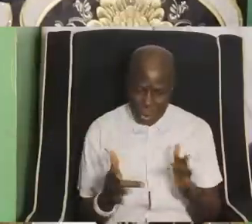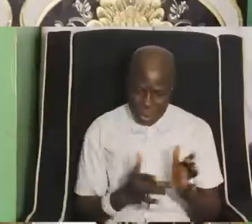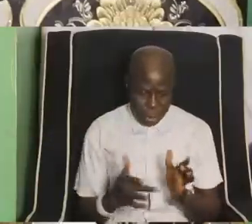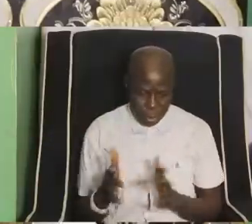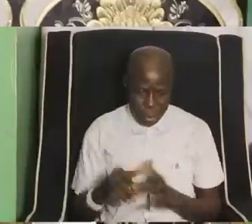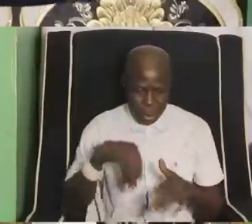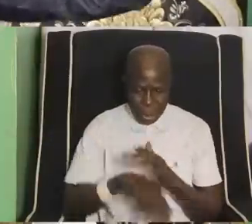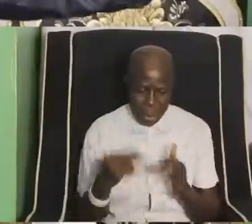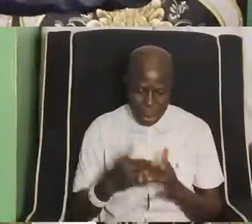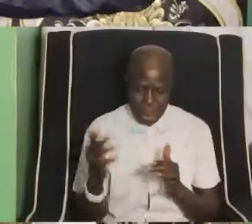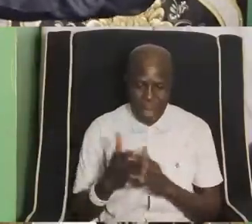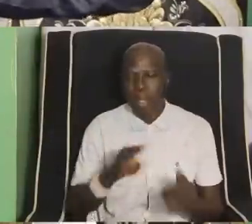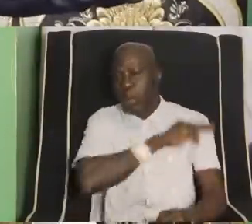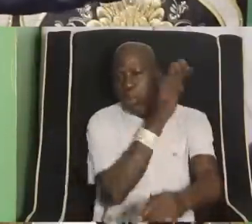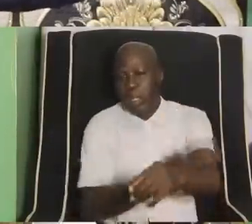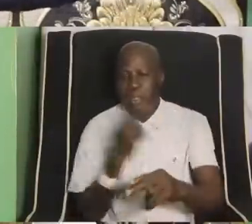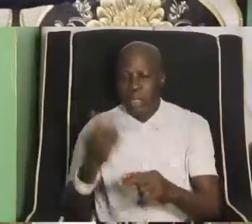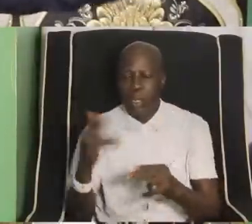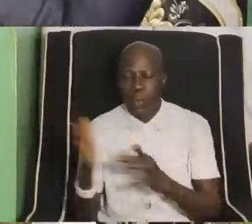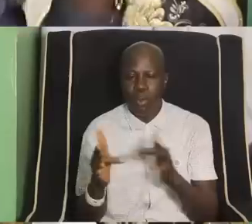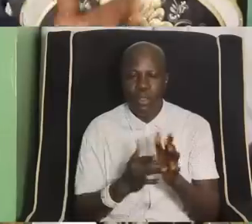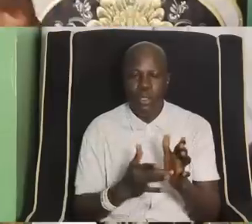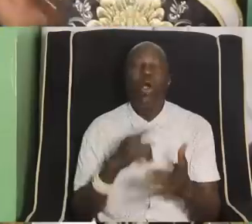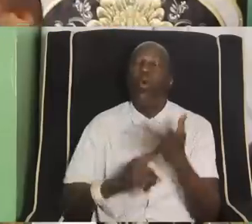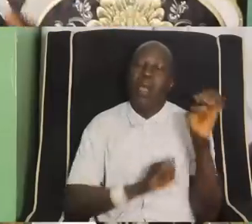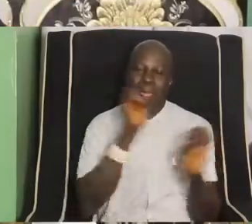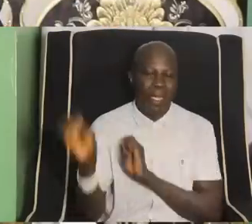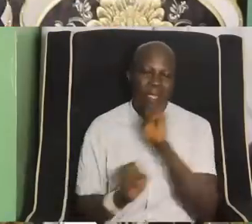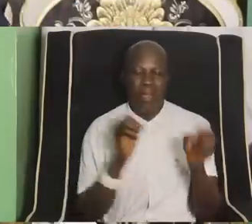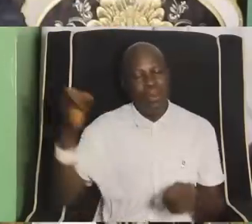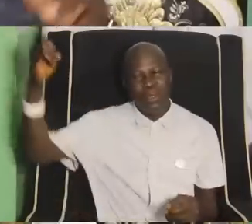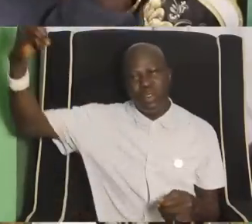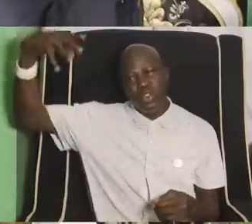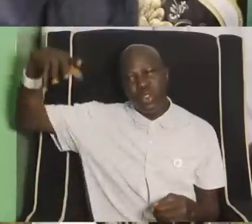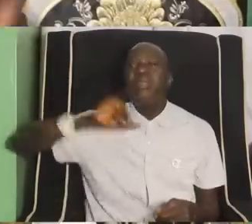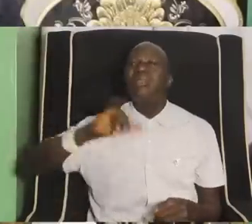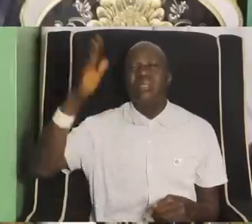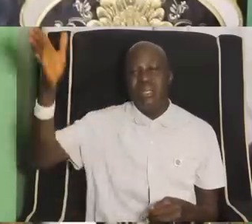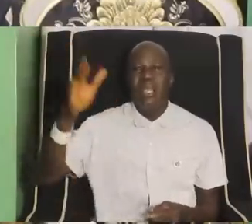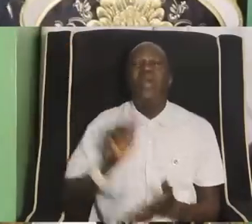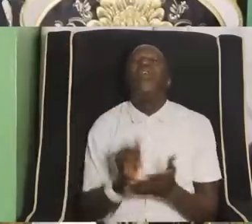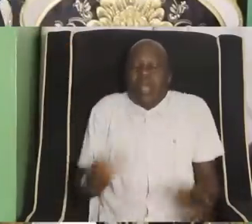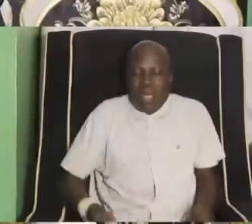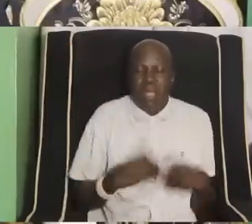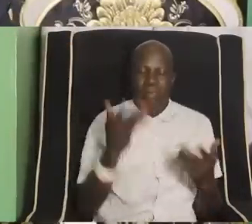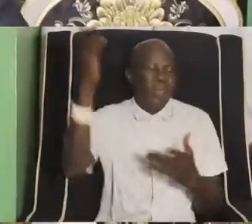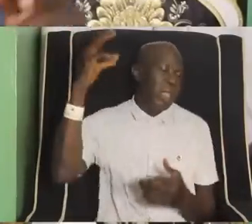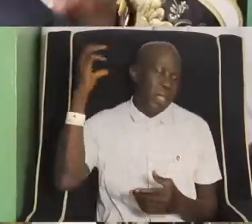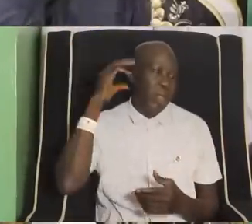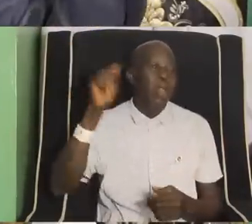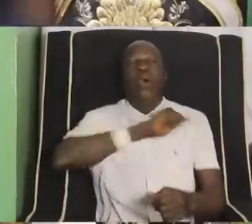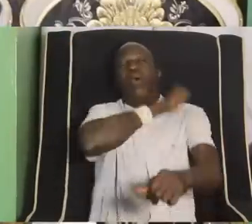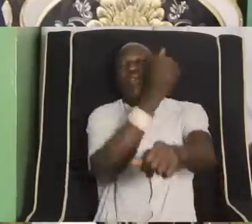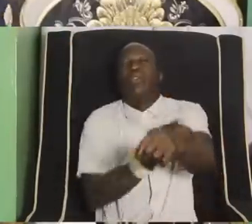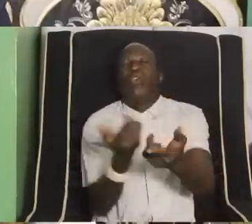of Jesus. Black as in the mighty name of Jesus. Wherever the sun is, to you live there, you are hearing me. I said, I'll